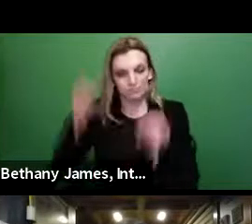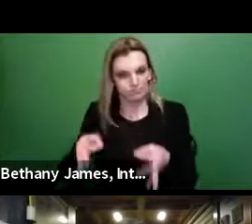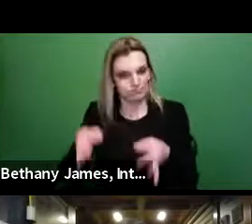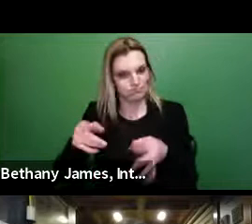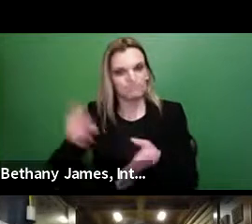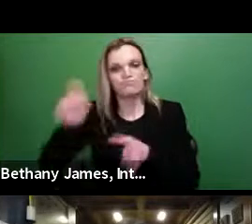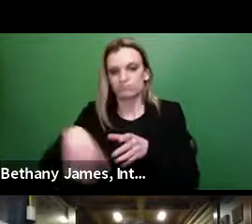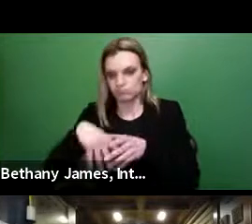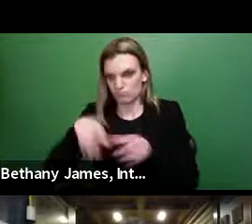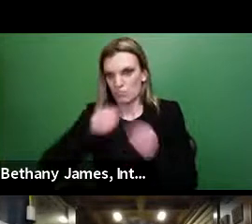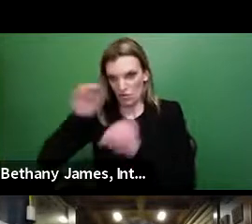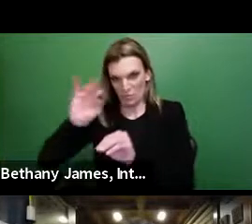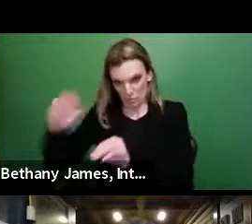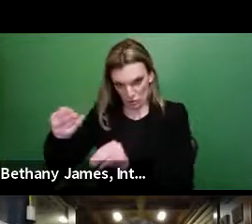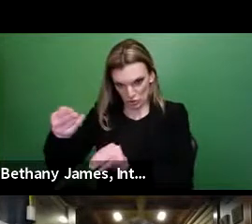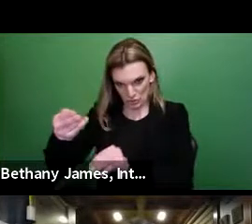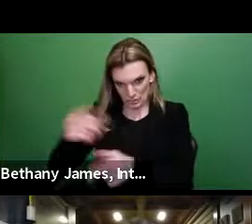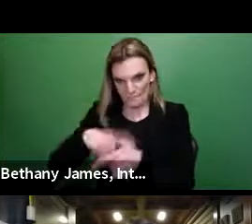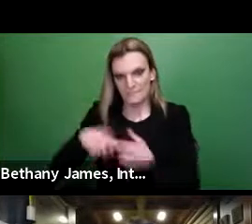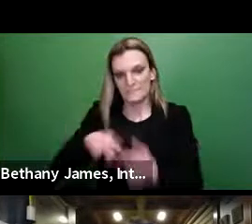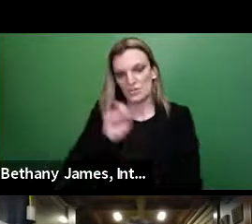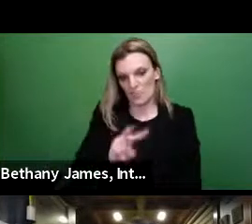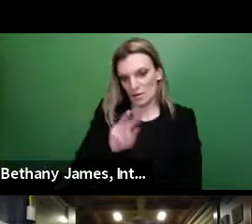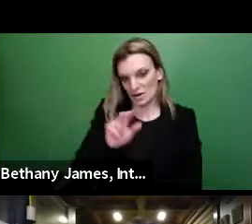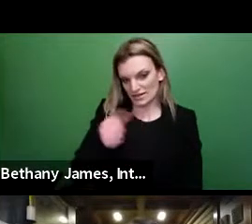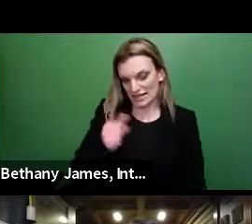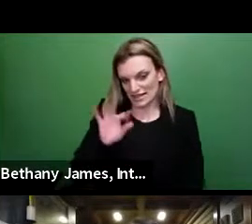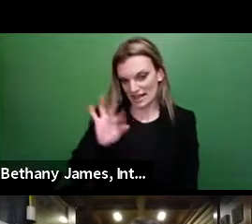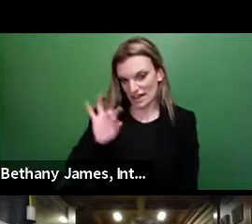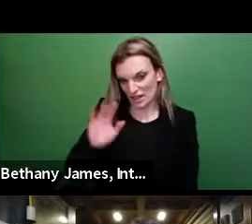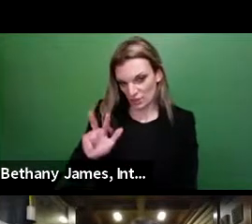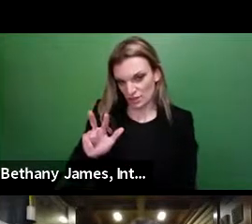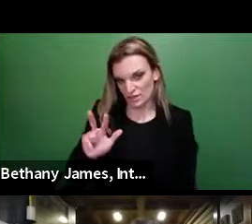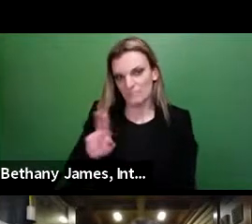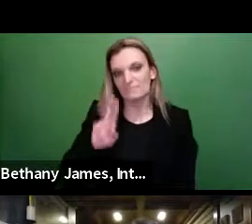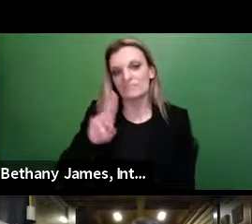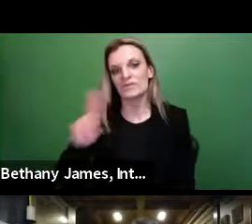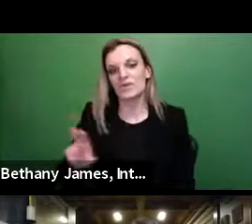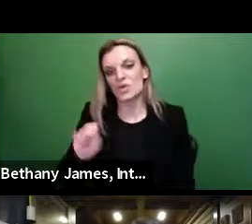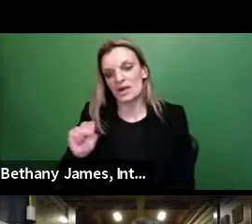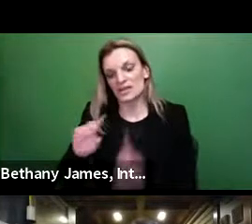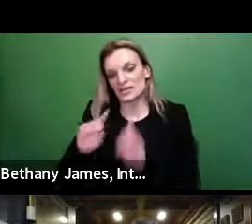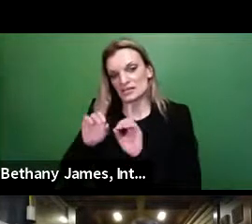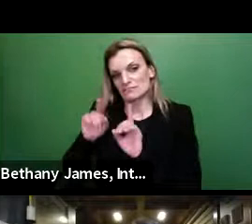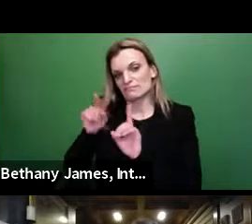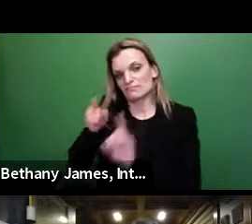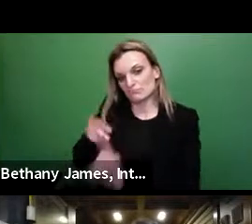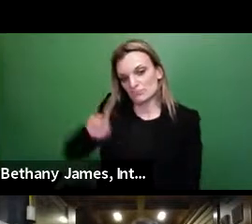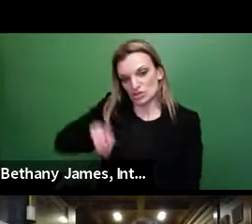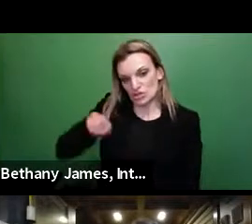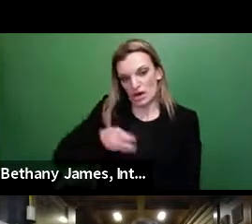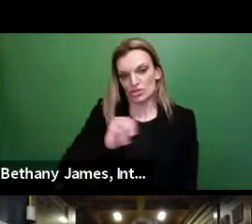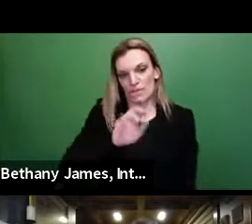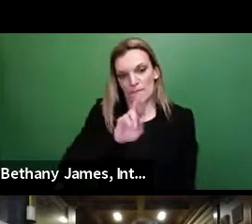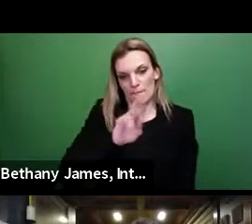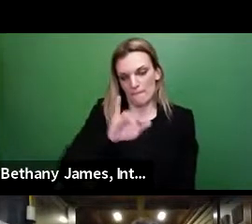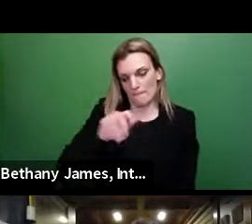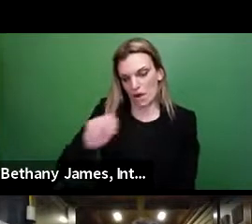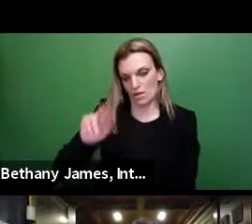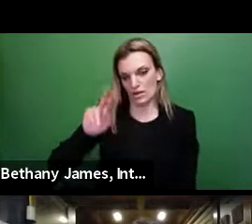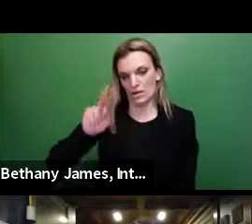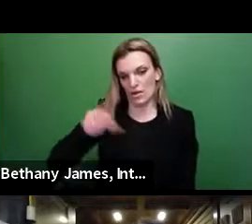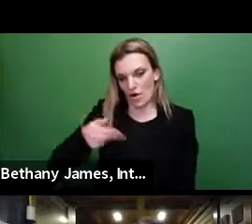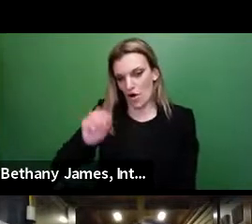US District Judge Marilyn Hall Patel, based on the information that the